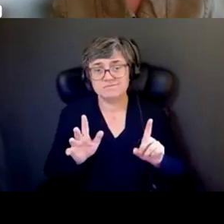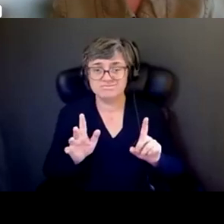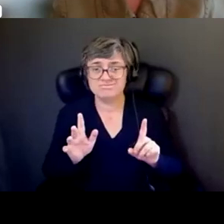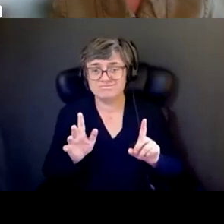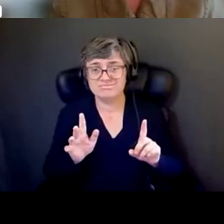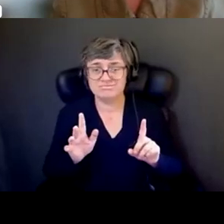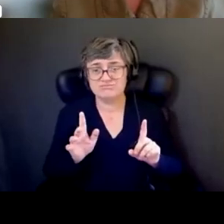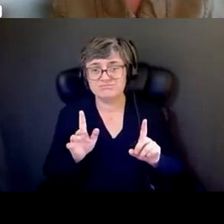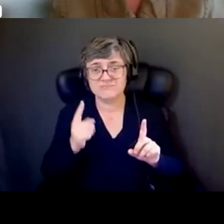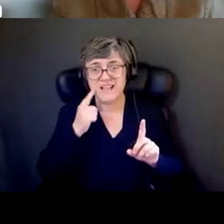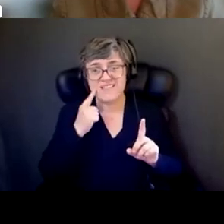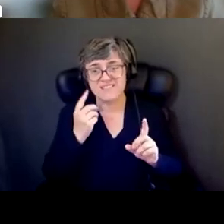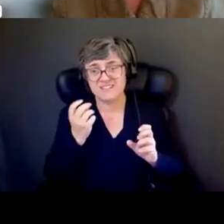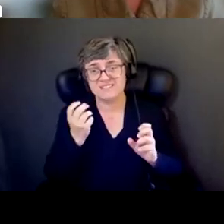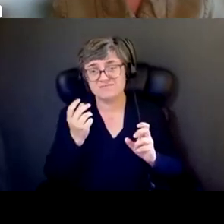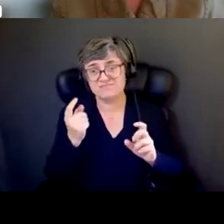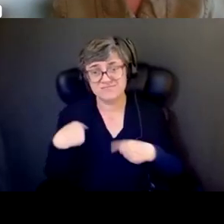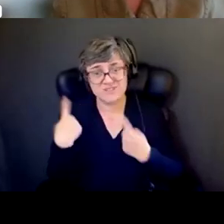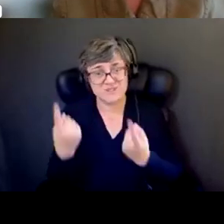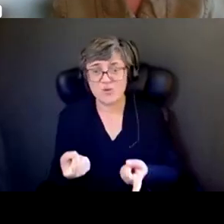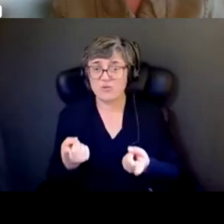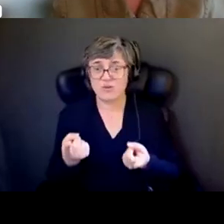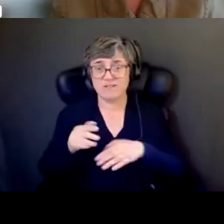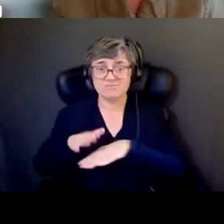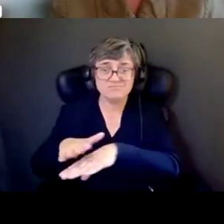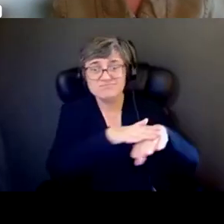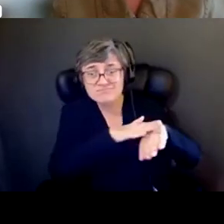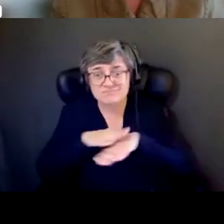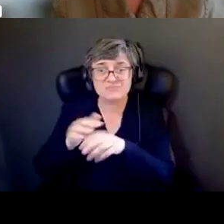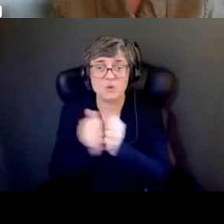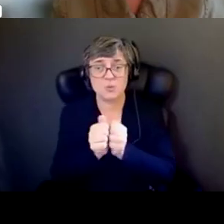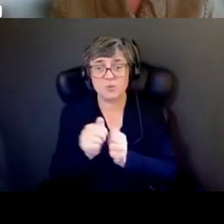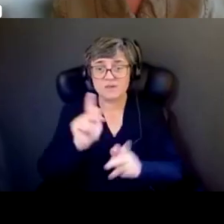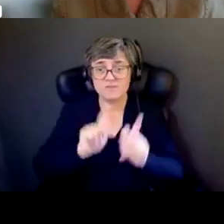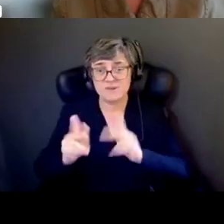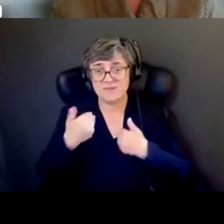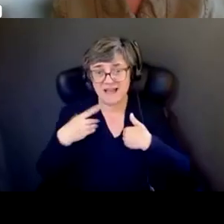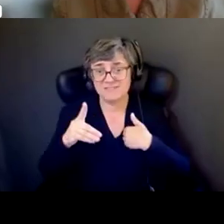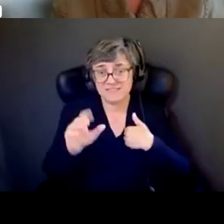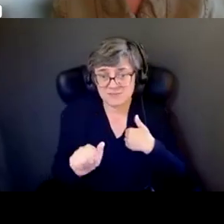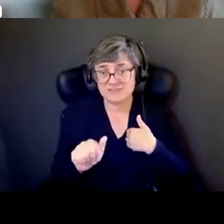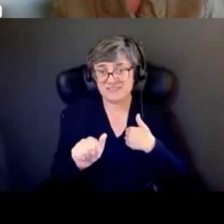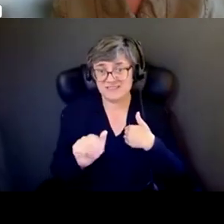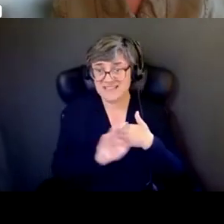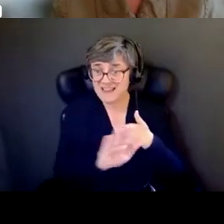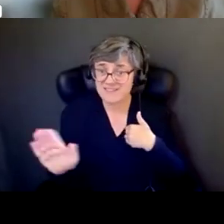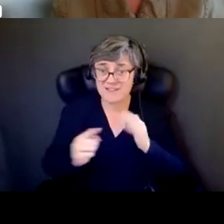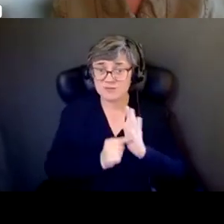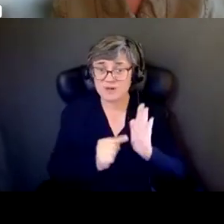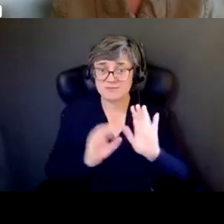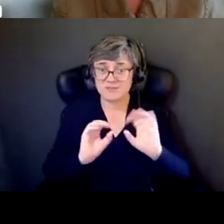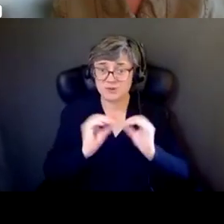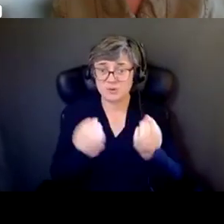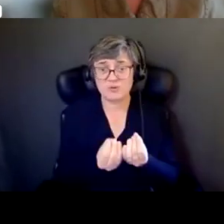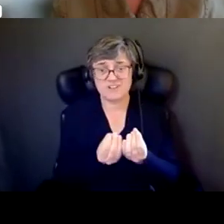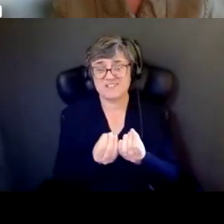almost every other human rights treaty that has been negotiated to date, and we can't let that happen again. Thank